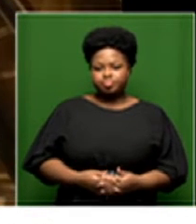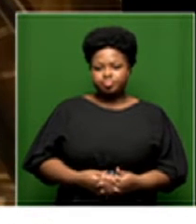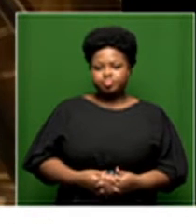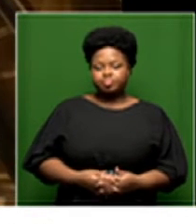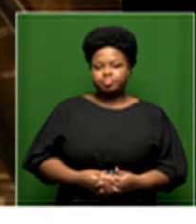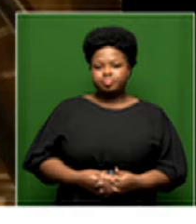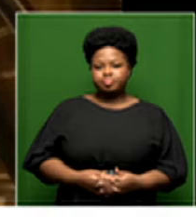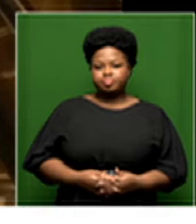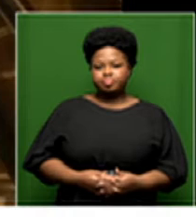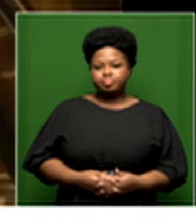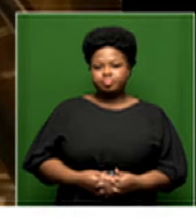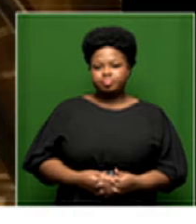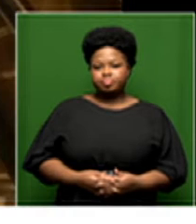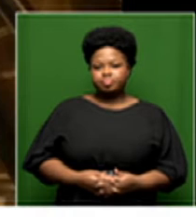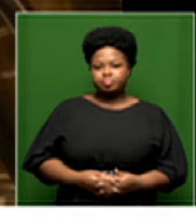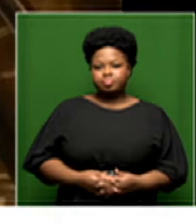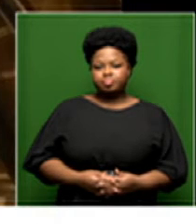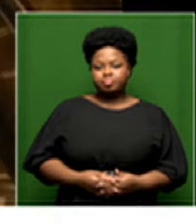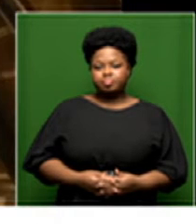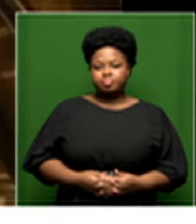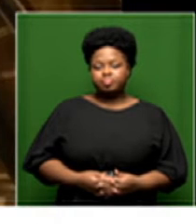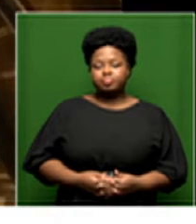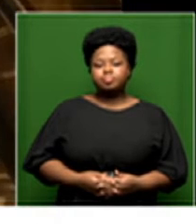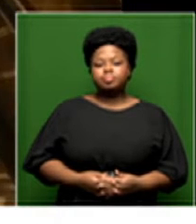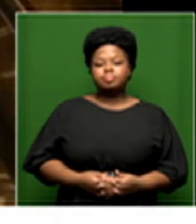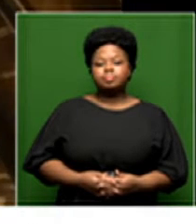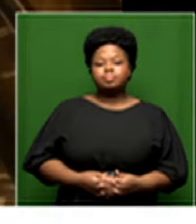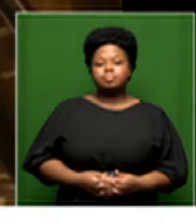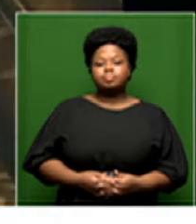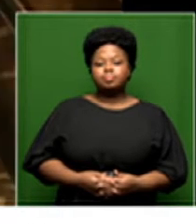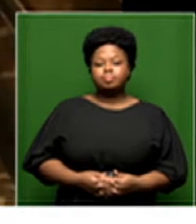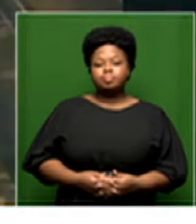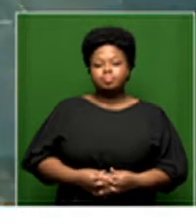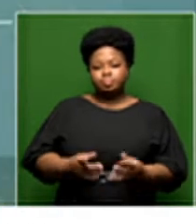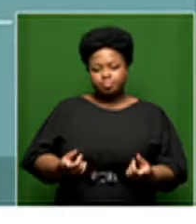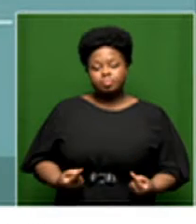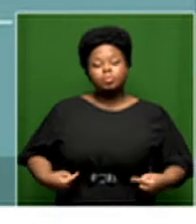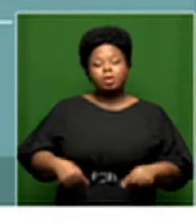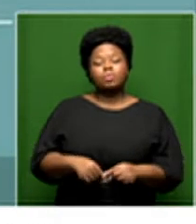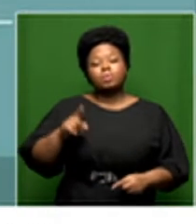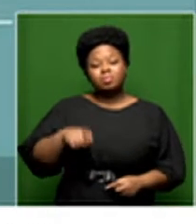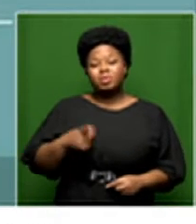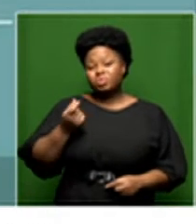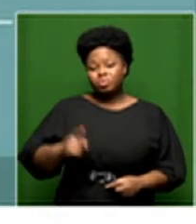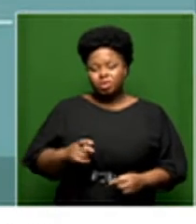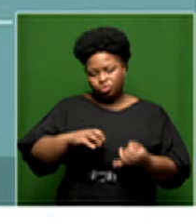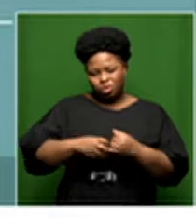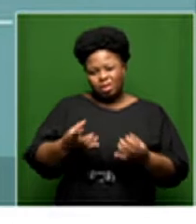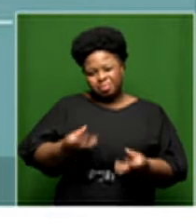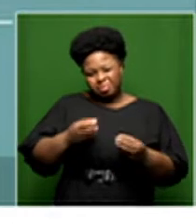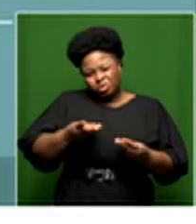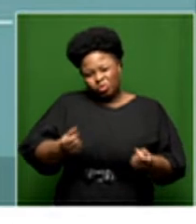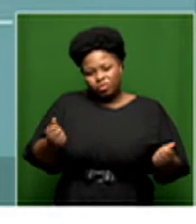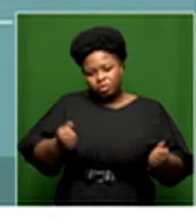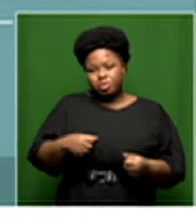I will be but in terms of a solution, what we need to do is we need to figure out a way for government to work together